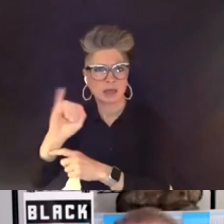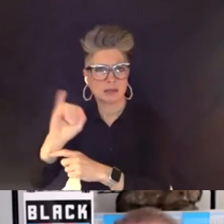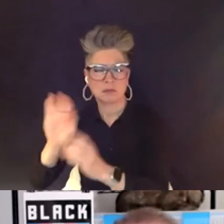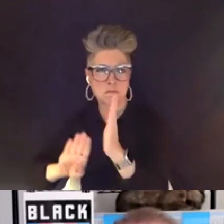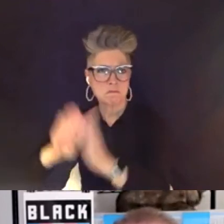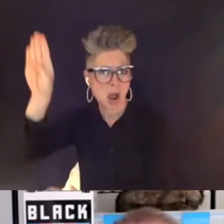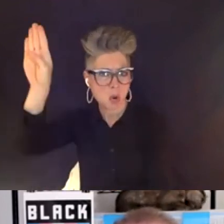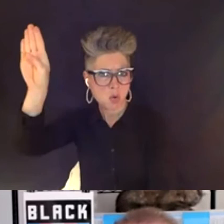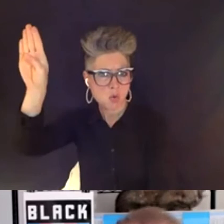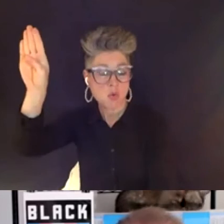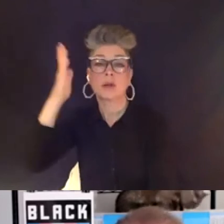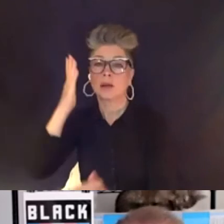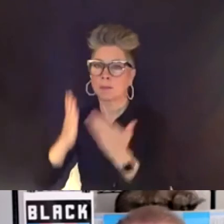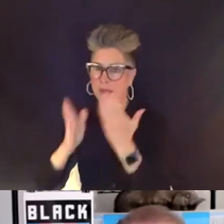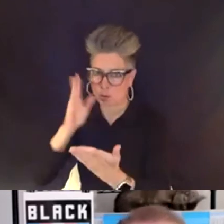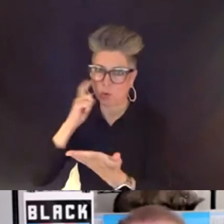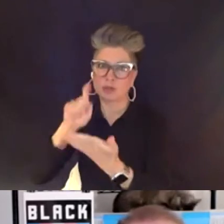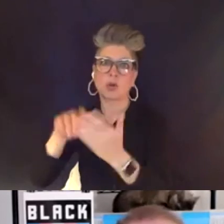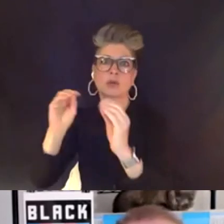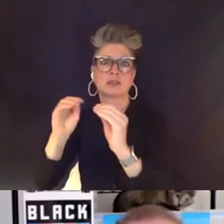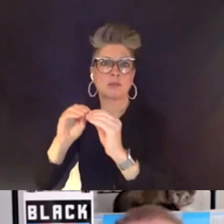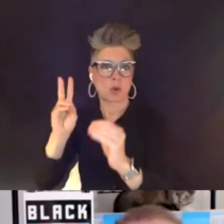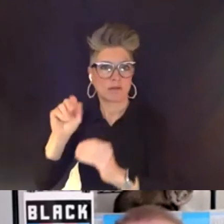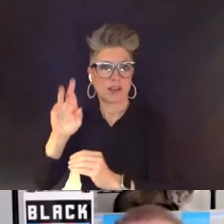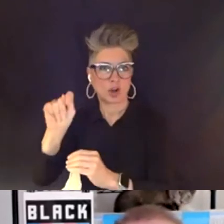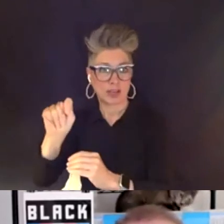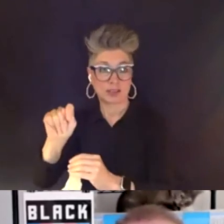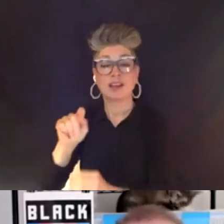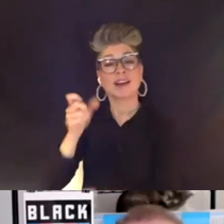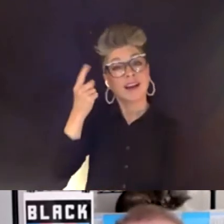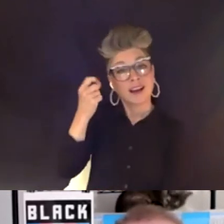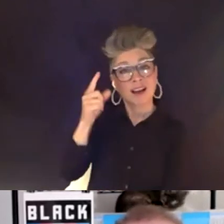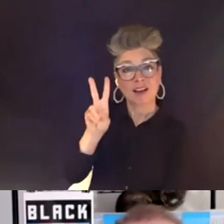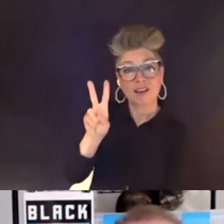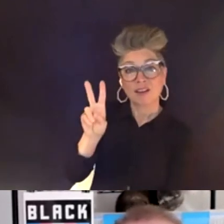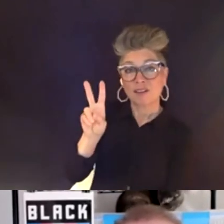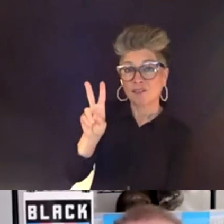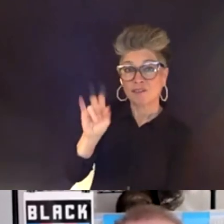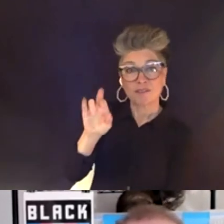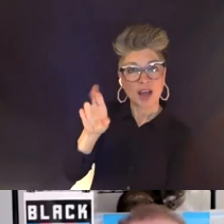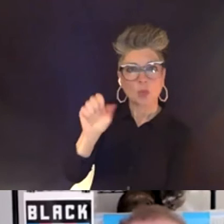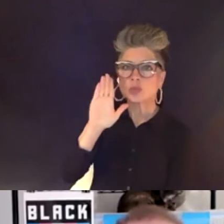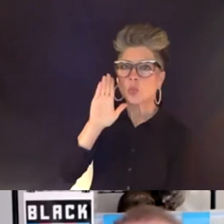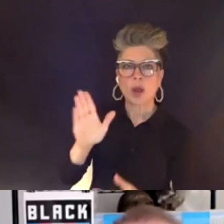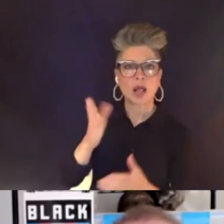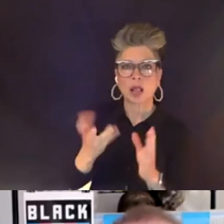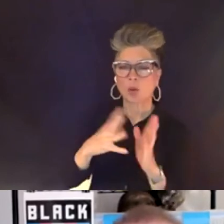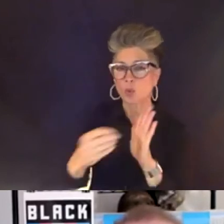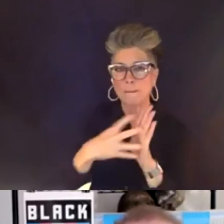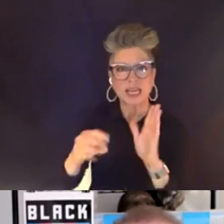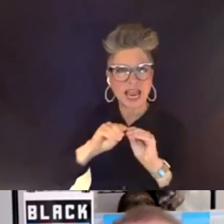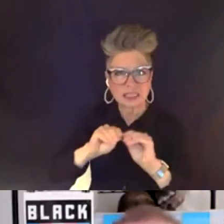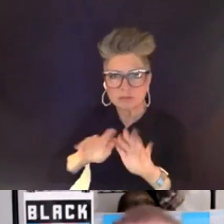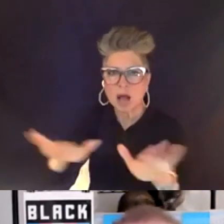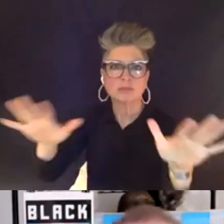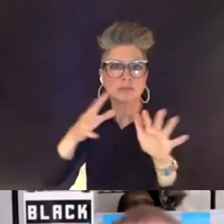variants. Viruses replicate and they mutate. That is just completely normal. That is part